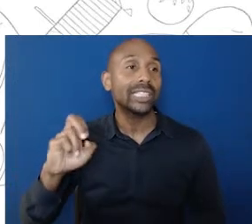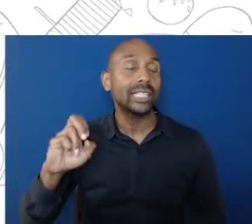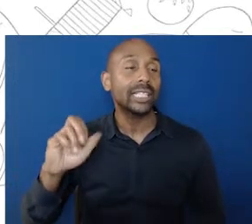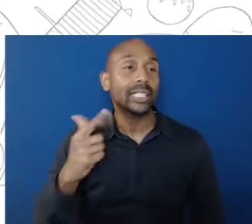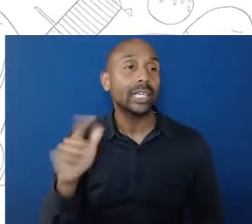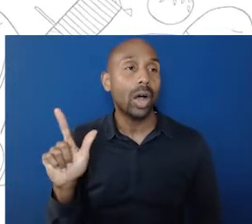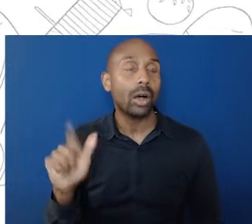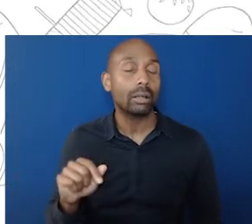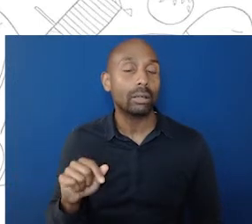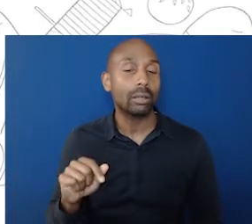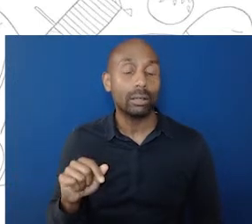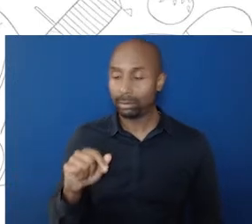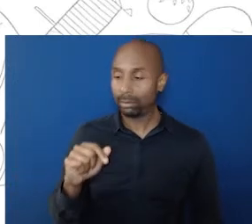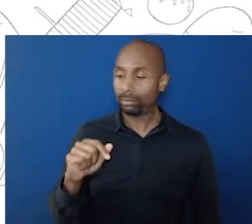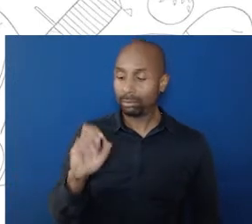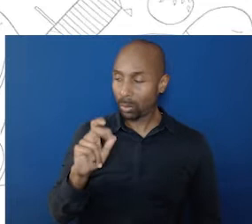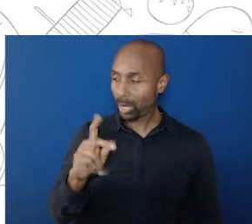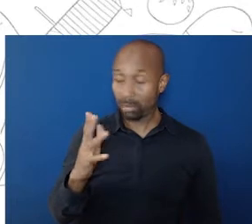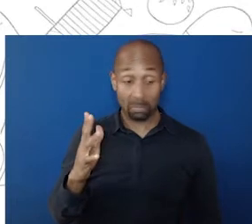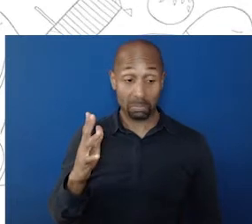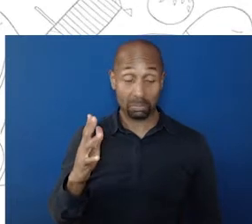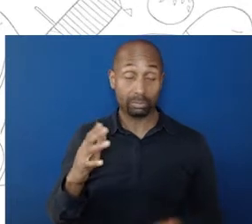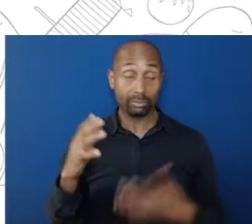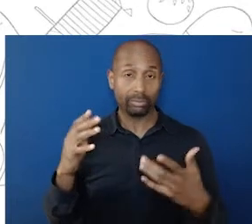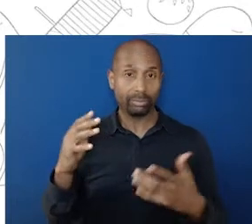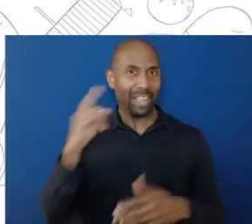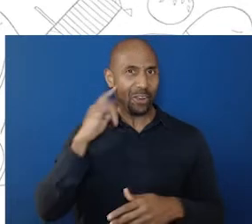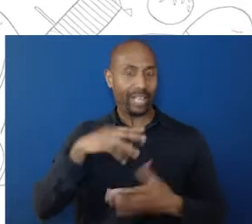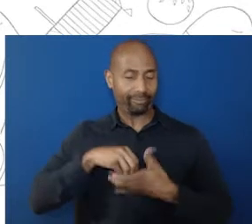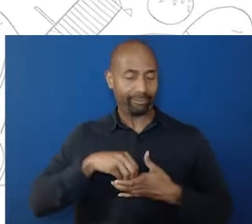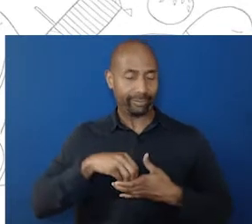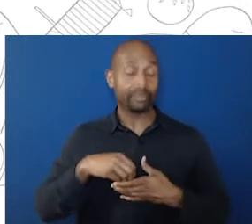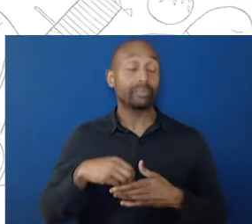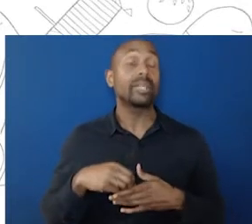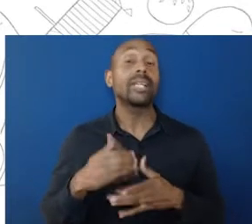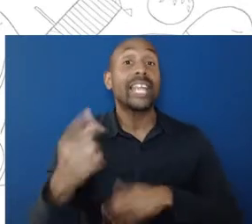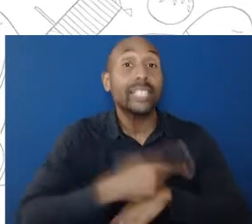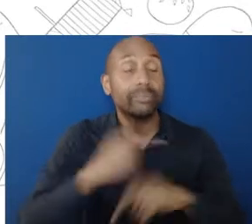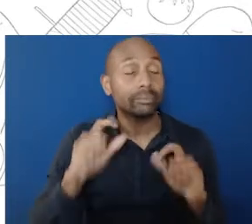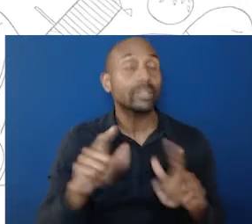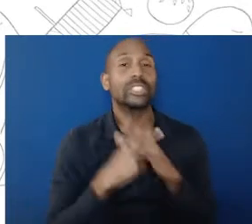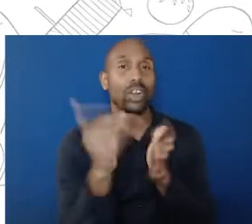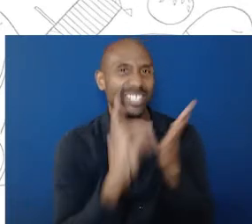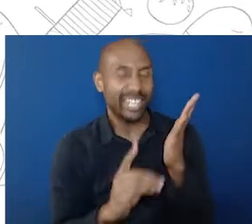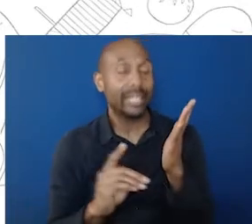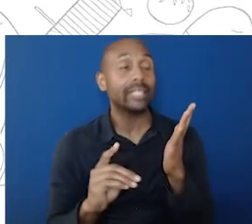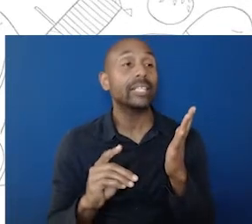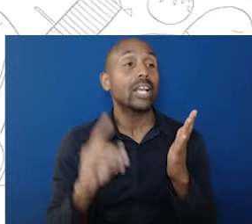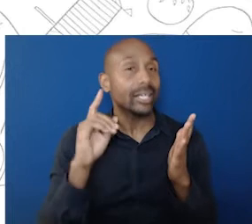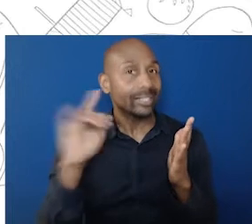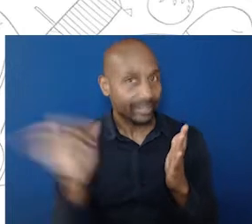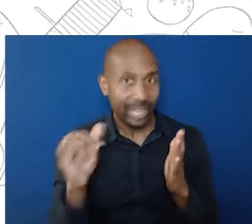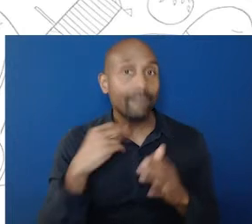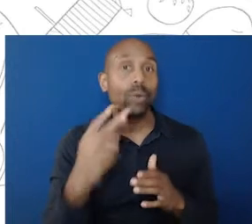going to Senegal to study goldsmithing. And so I go up, okay. And I got